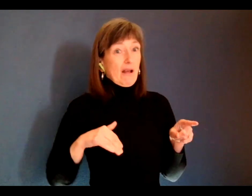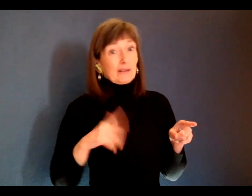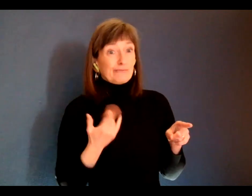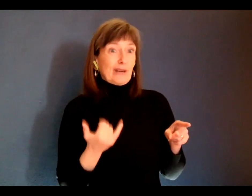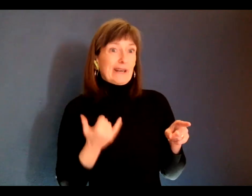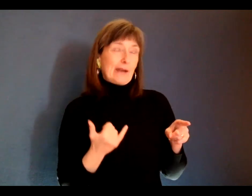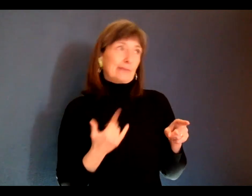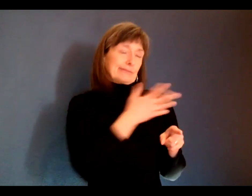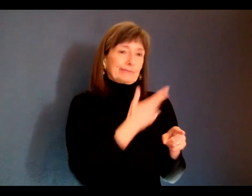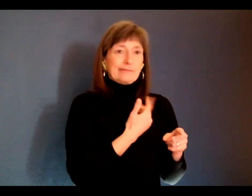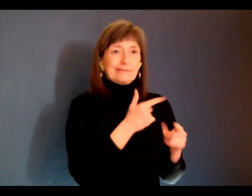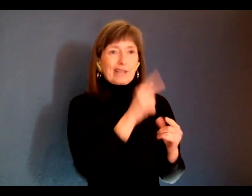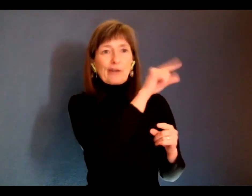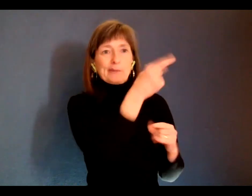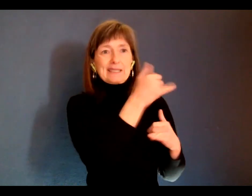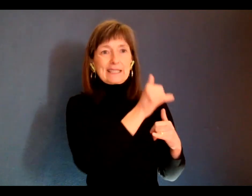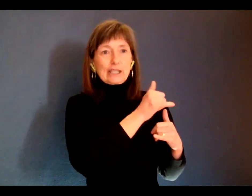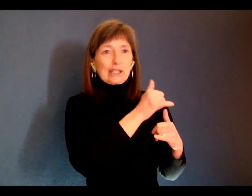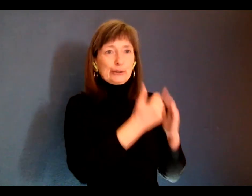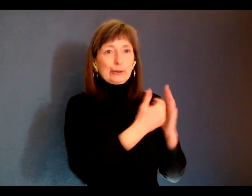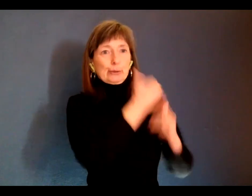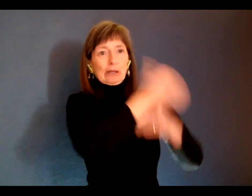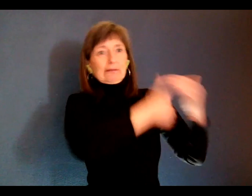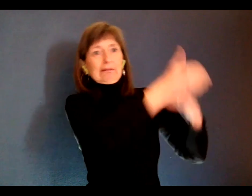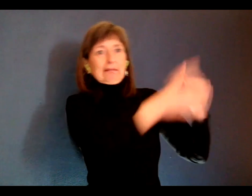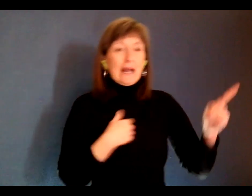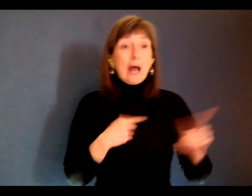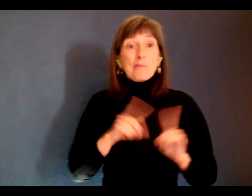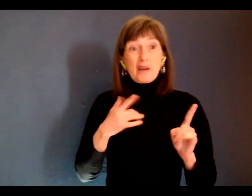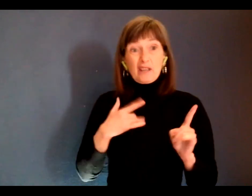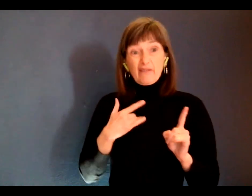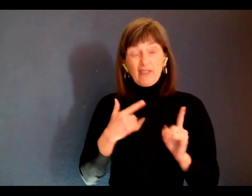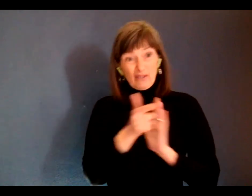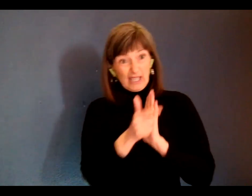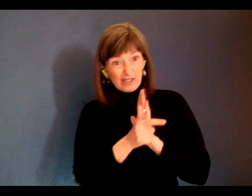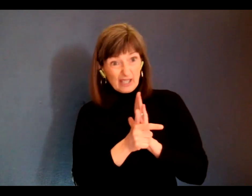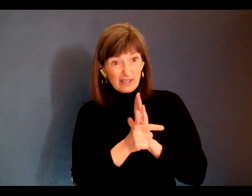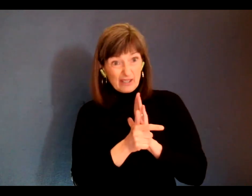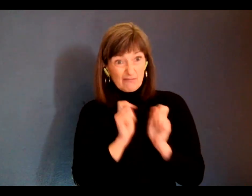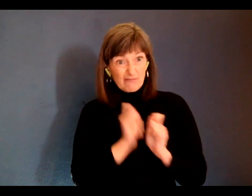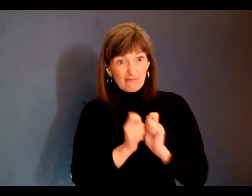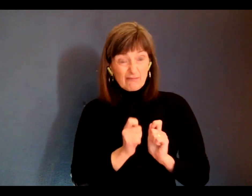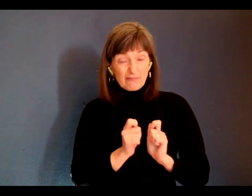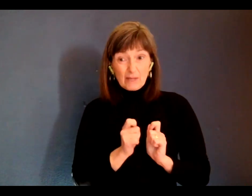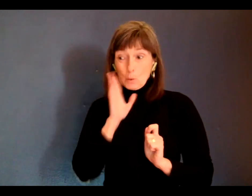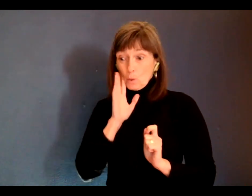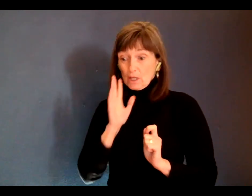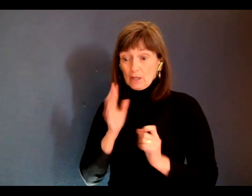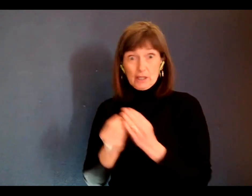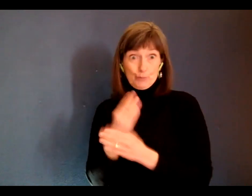way. But once we're told, we could anticipate amendments to the Act being introduced in the House of Assembly in the